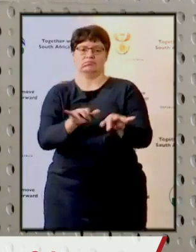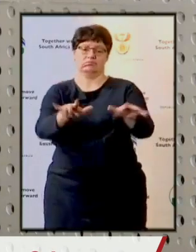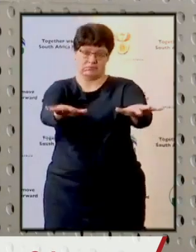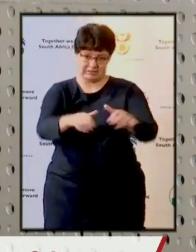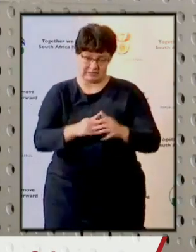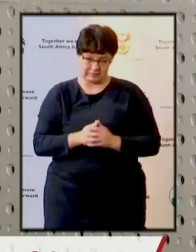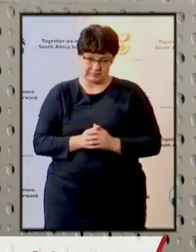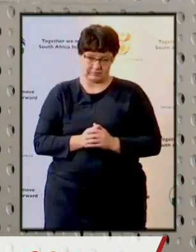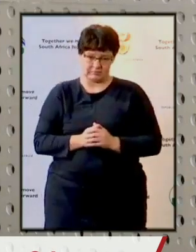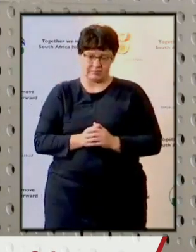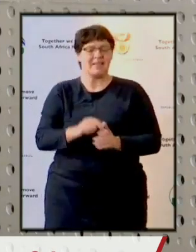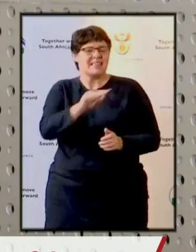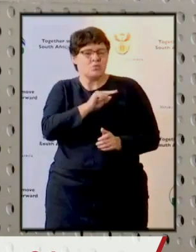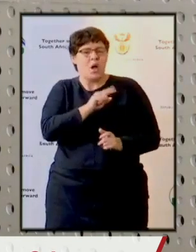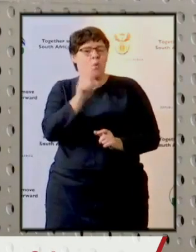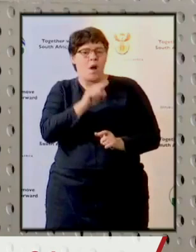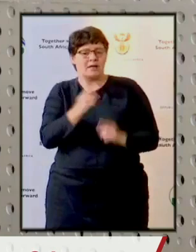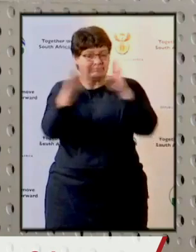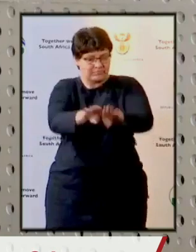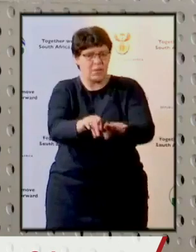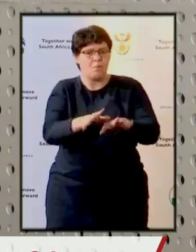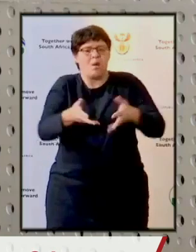to ease the lockdown measures.